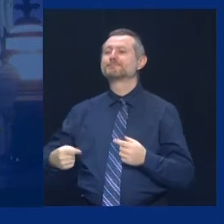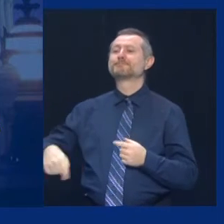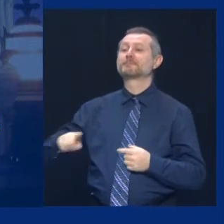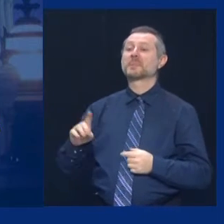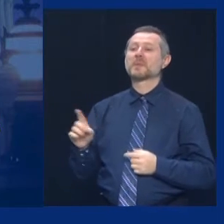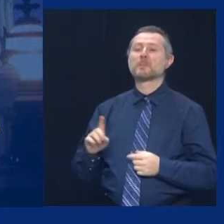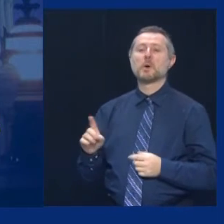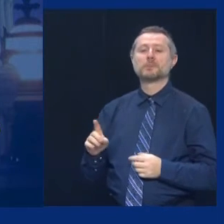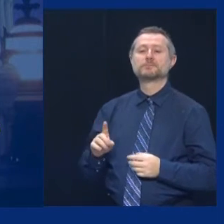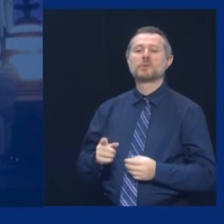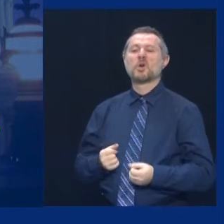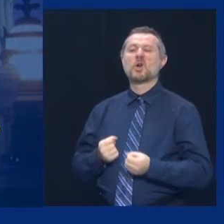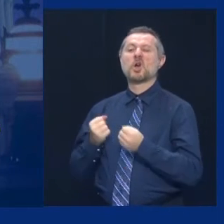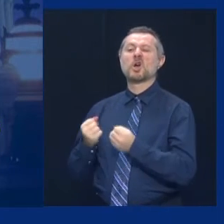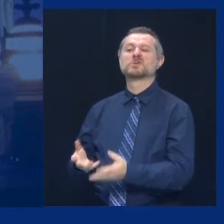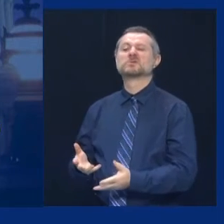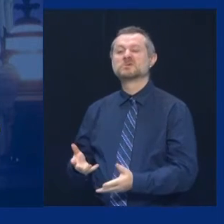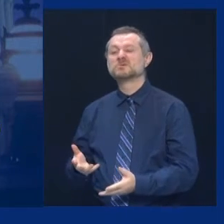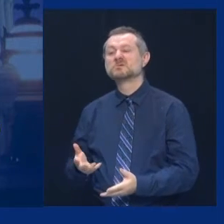choice.